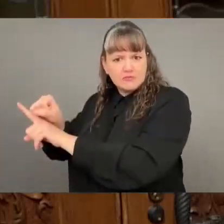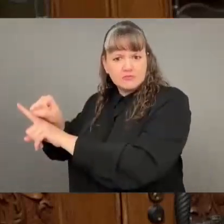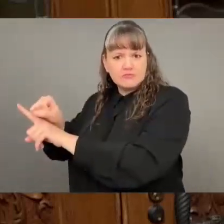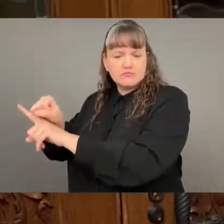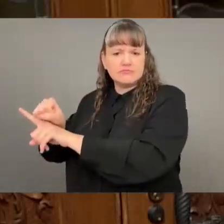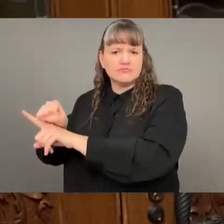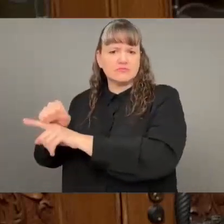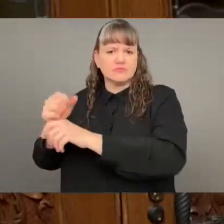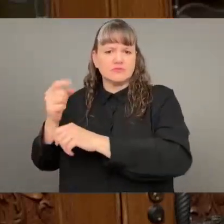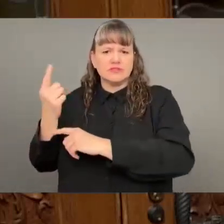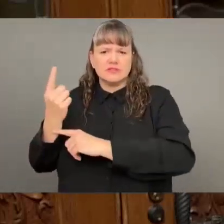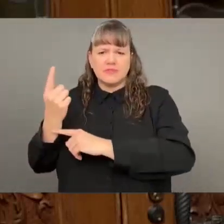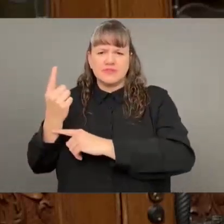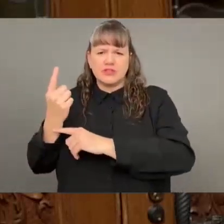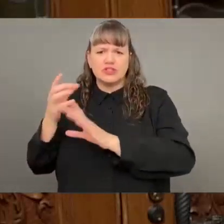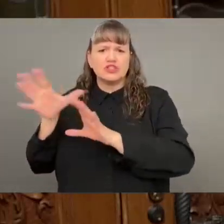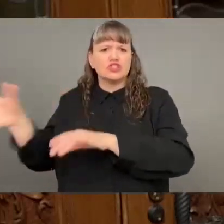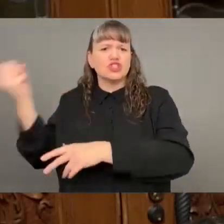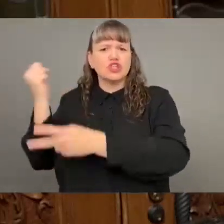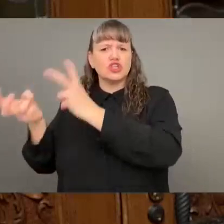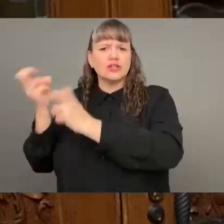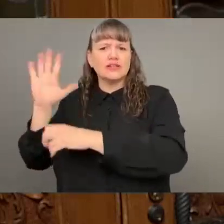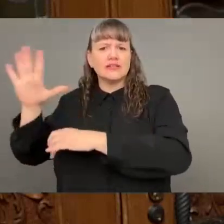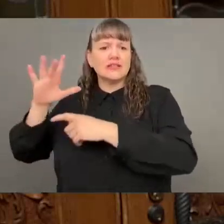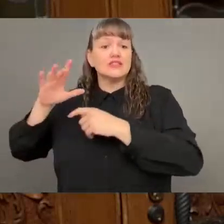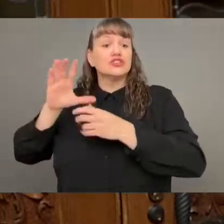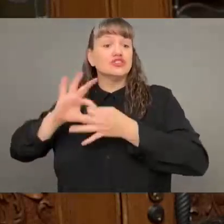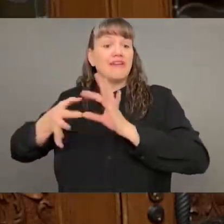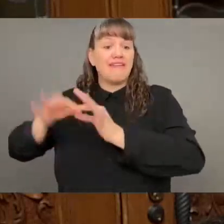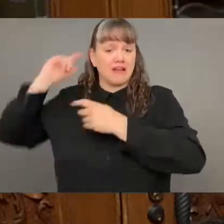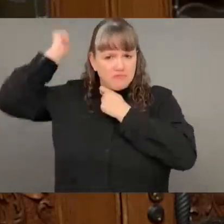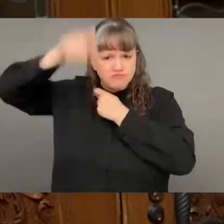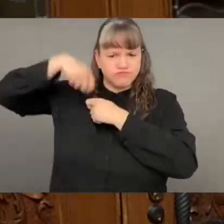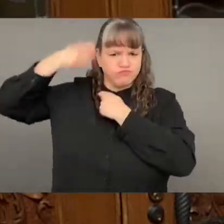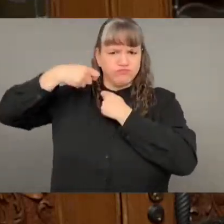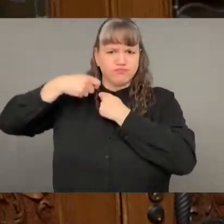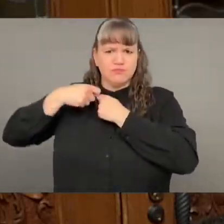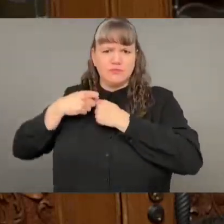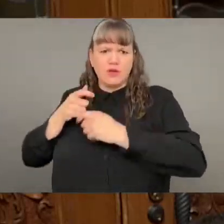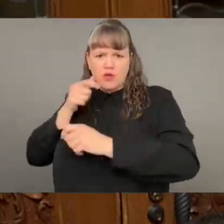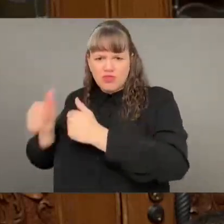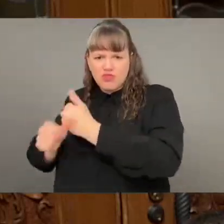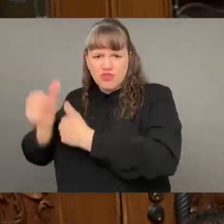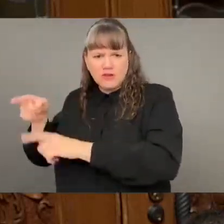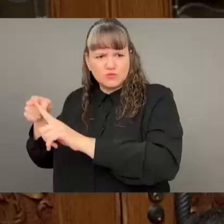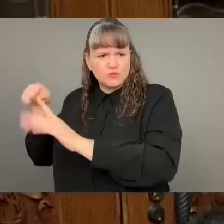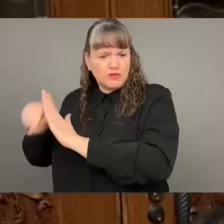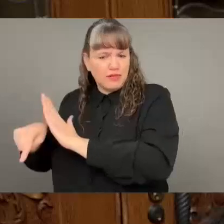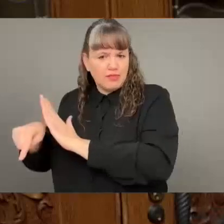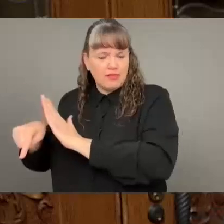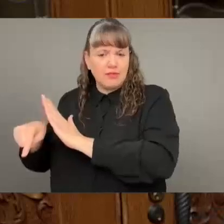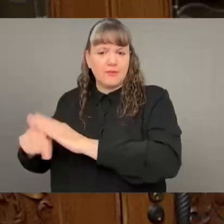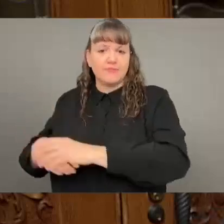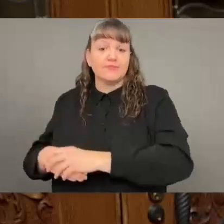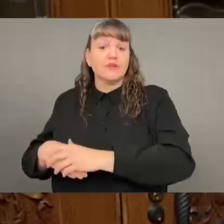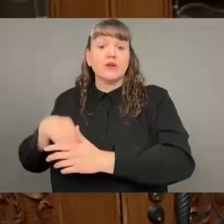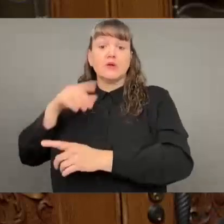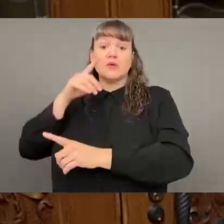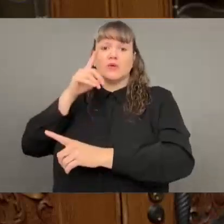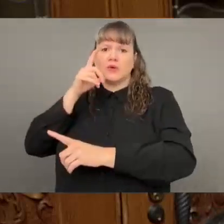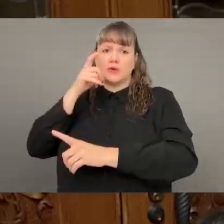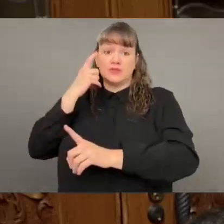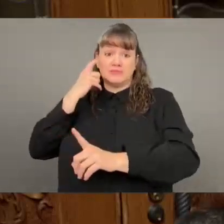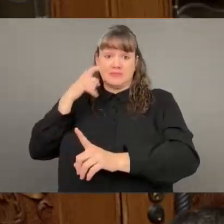The suspect was arrested and then released on $500 bail. This wasn't